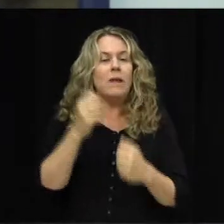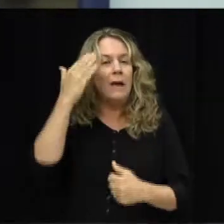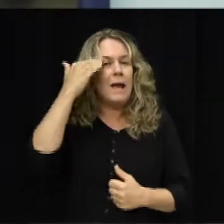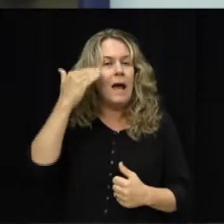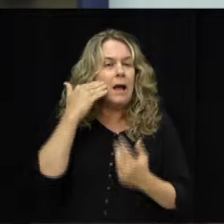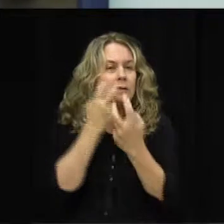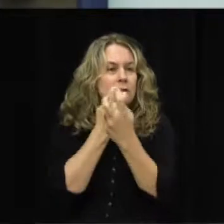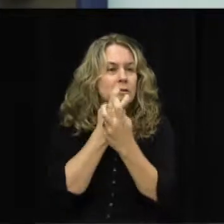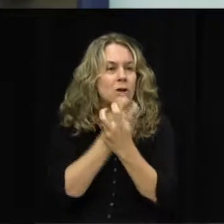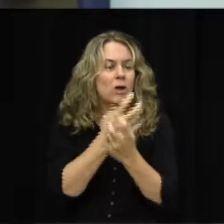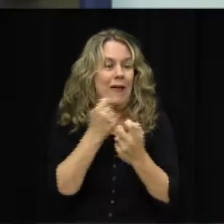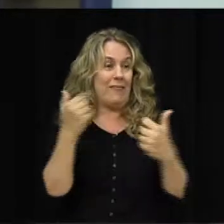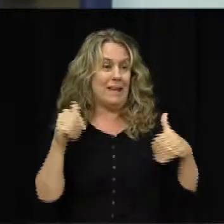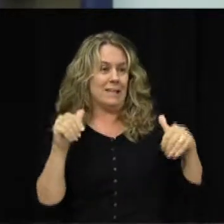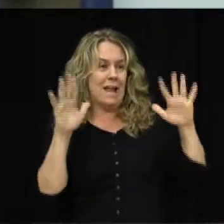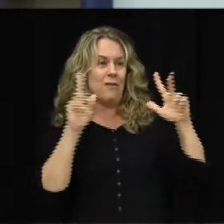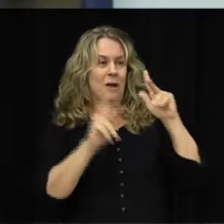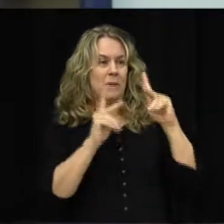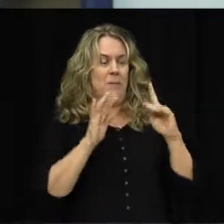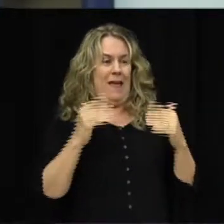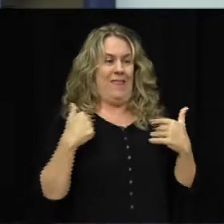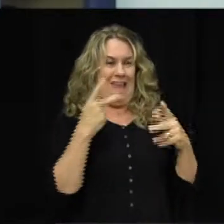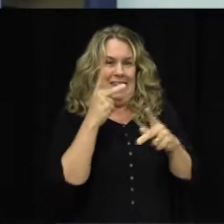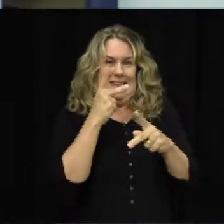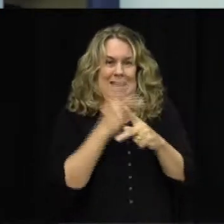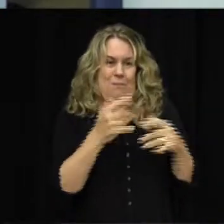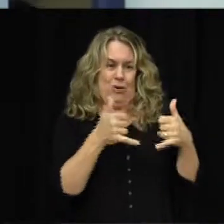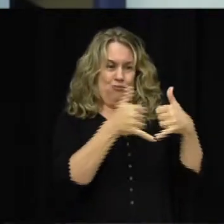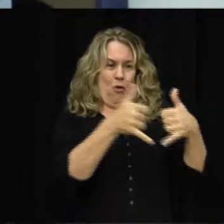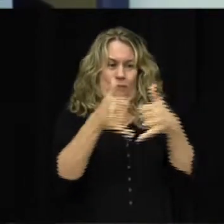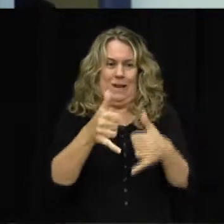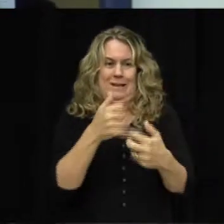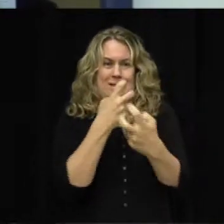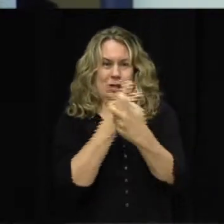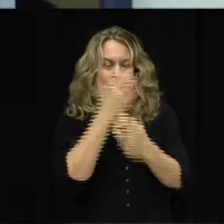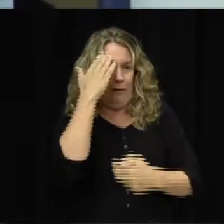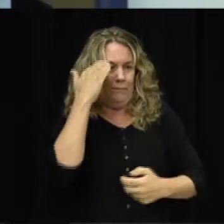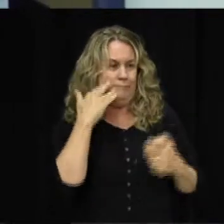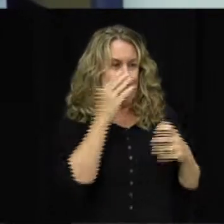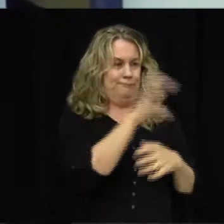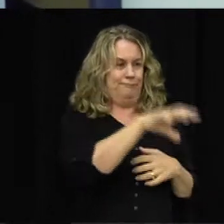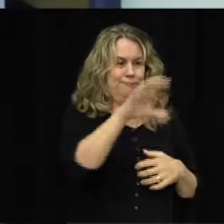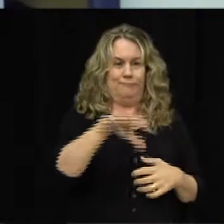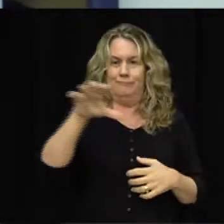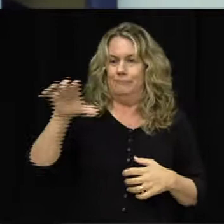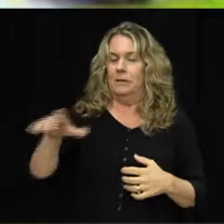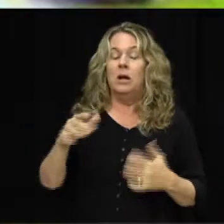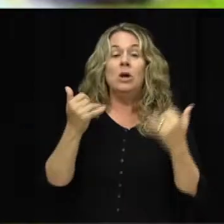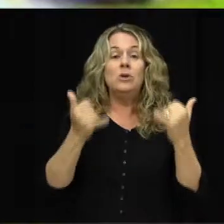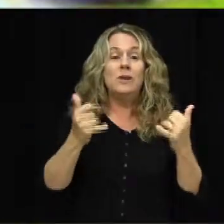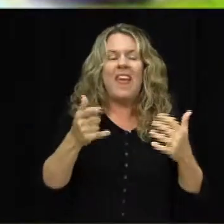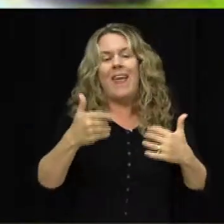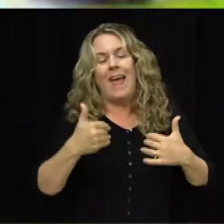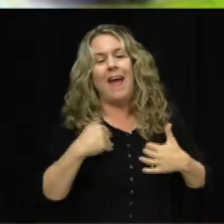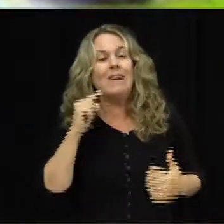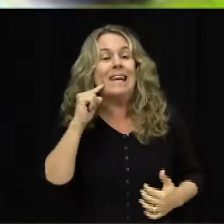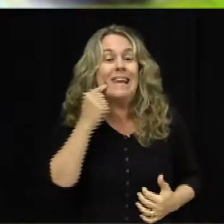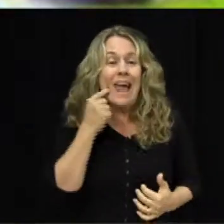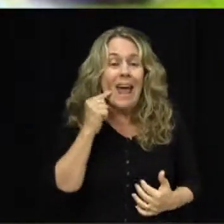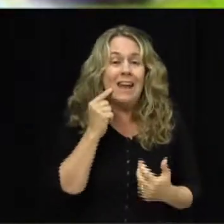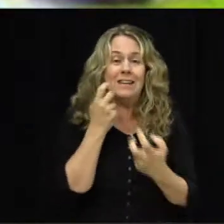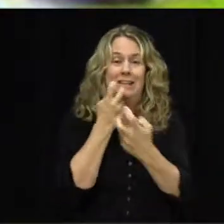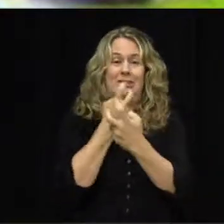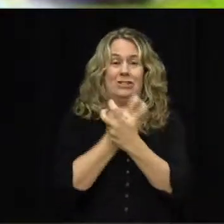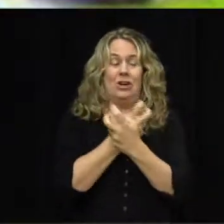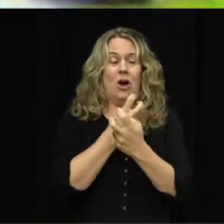when they used to sacrifice people and keep the skulls kind of as trophies and different things like that. So that's why today they use sugar skulls. It's